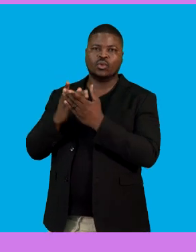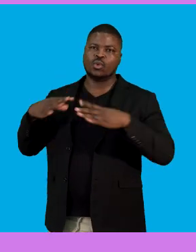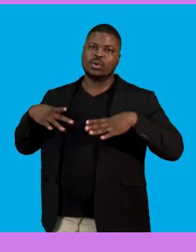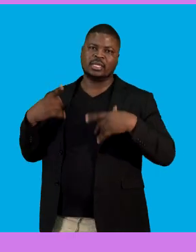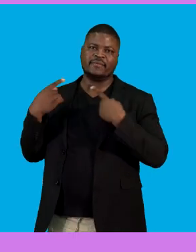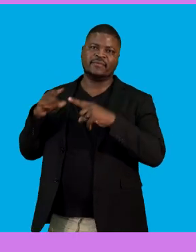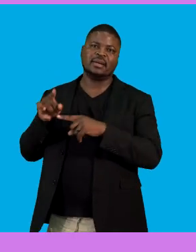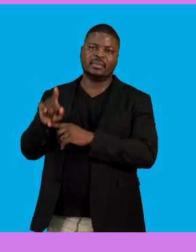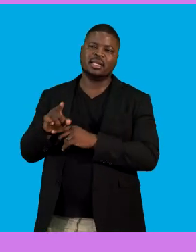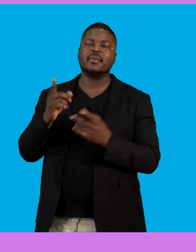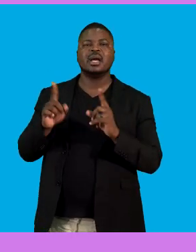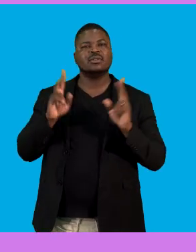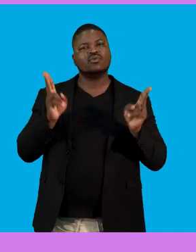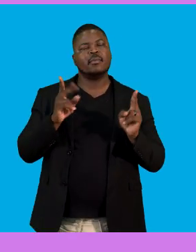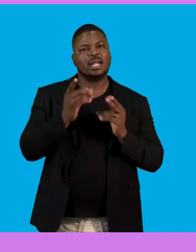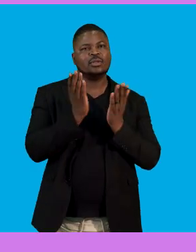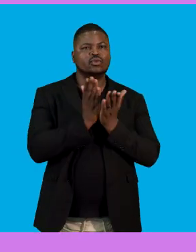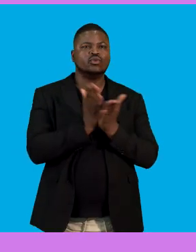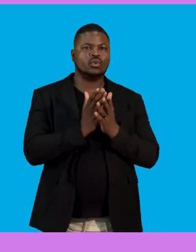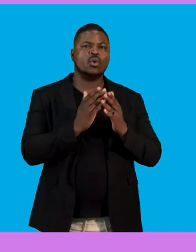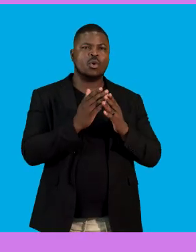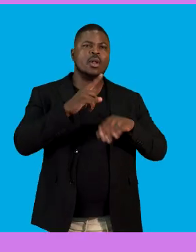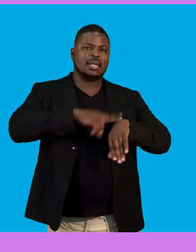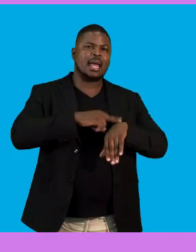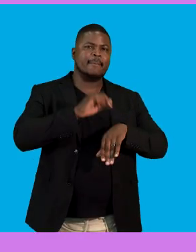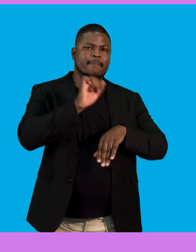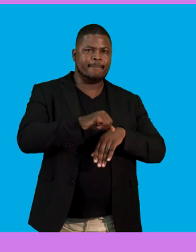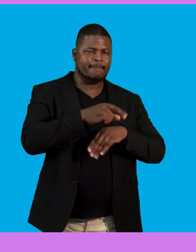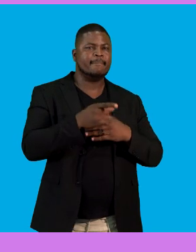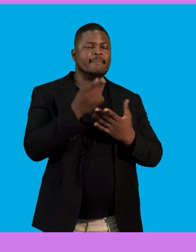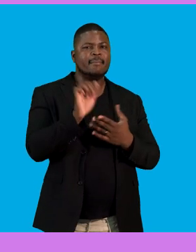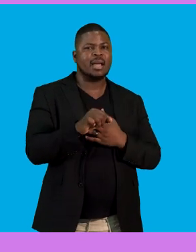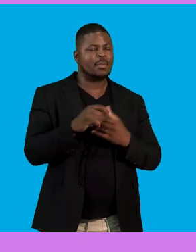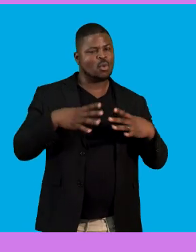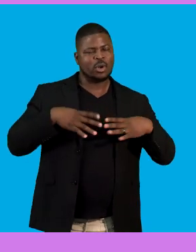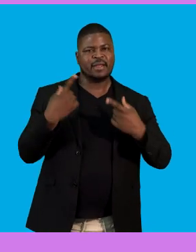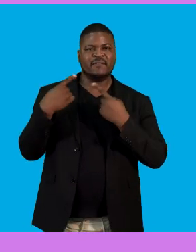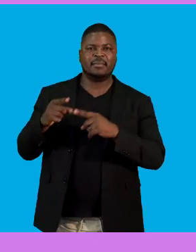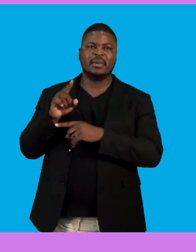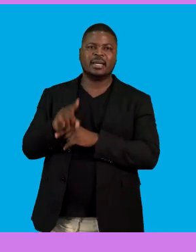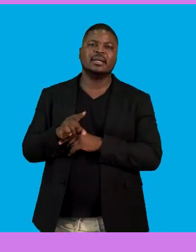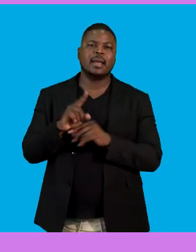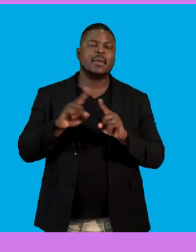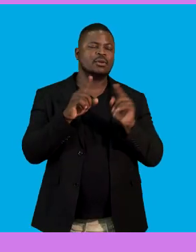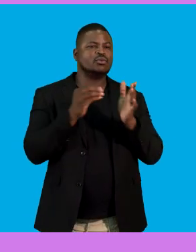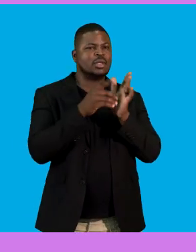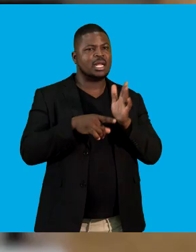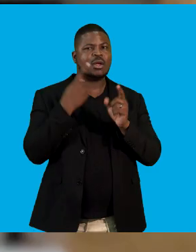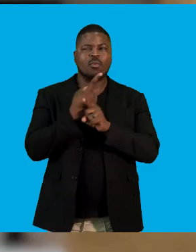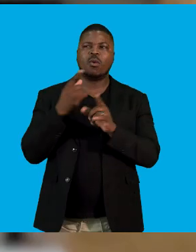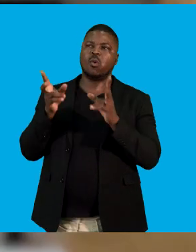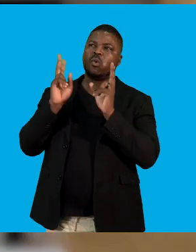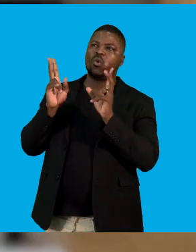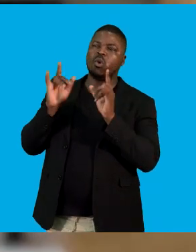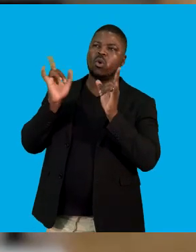was actually during normal school time, because if ever it was during school holidays, would have hours about more than 12 hours being on television, because you